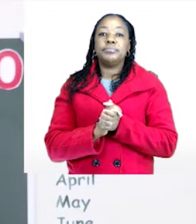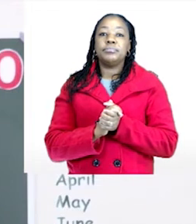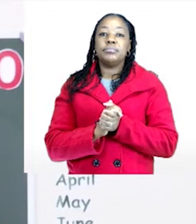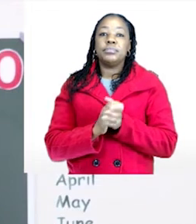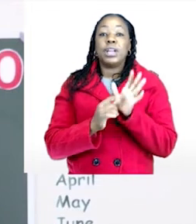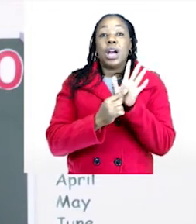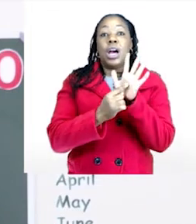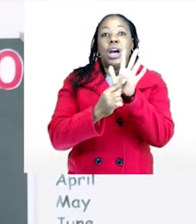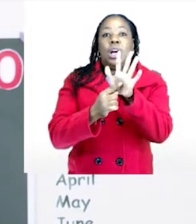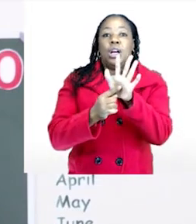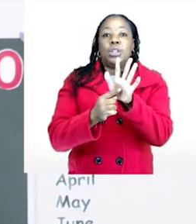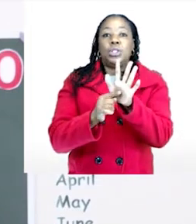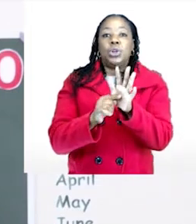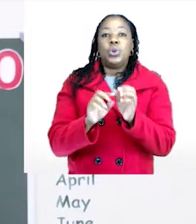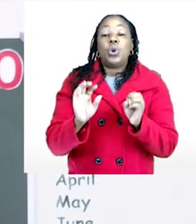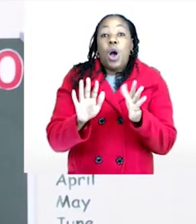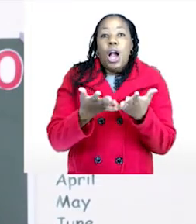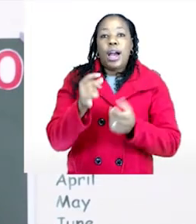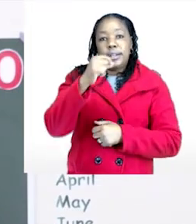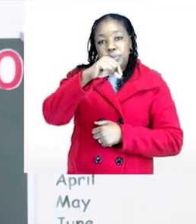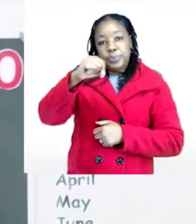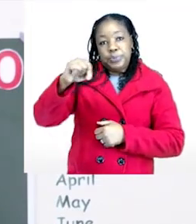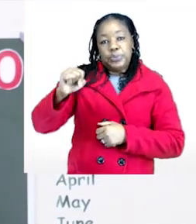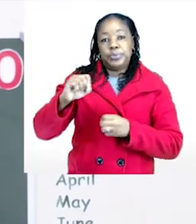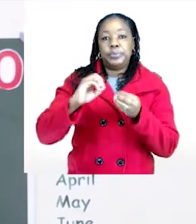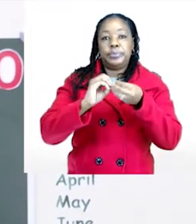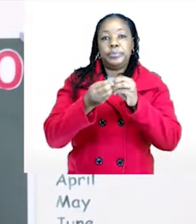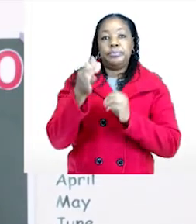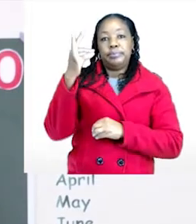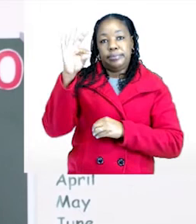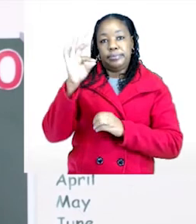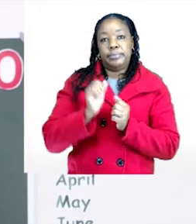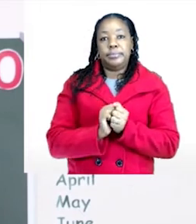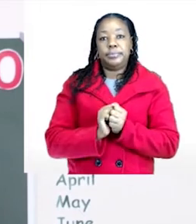you are supposed to form the number 9.